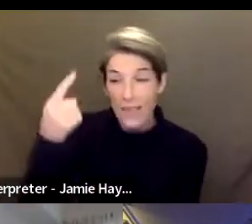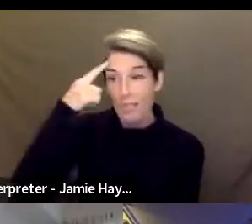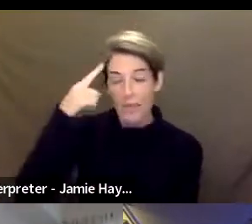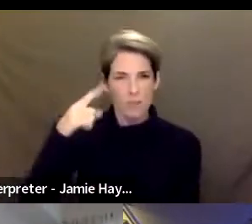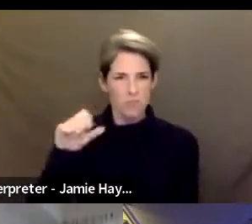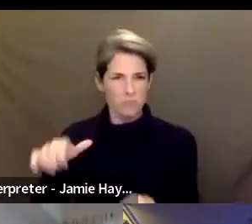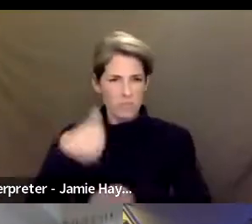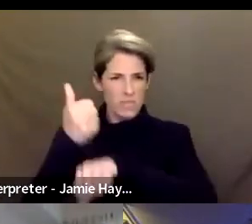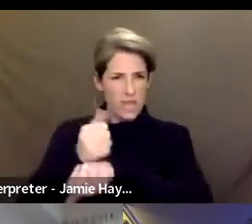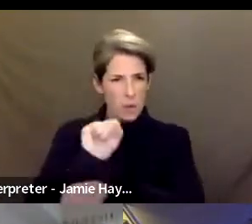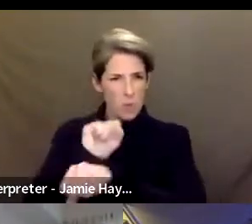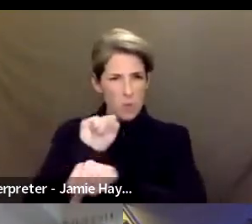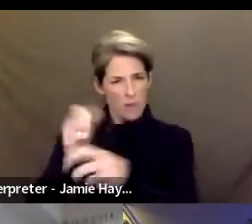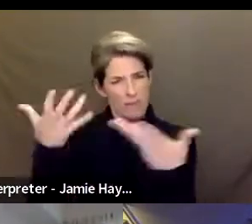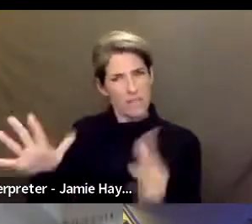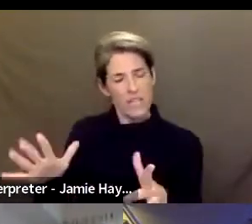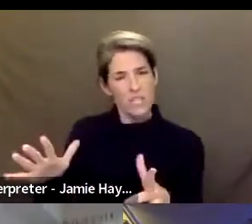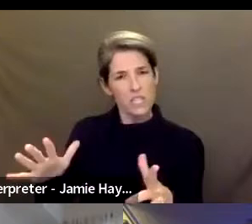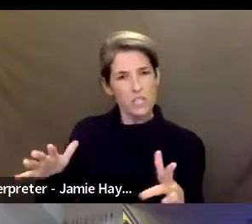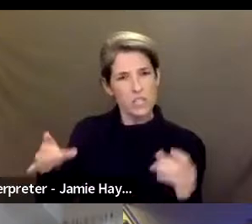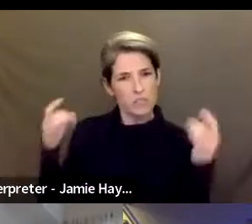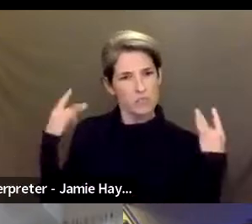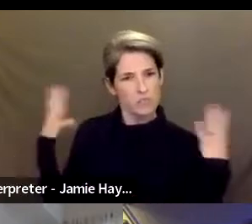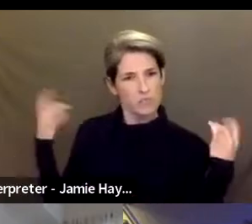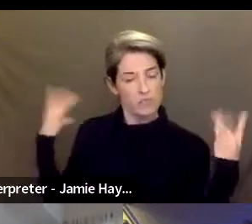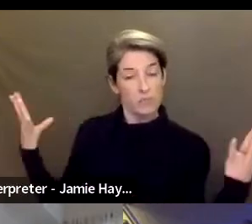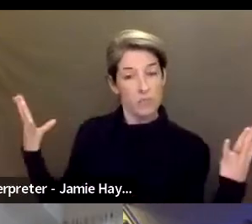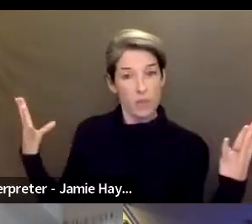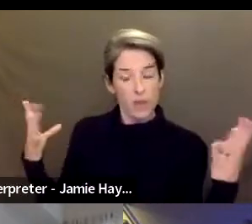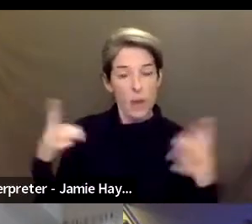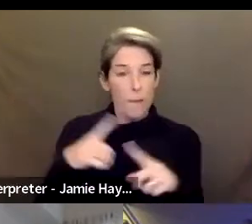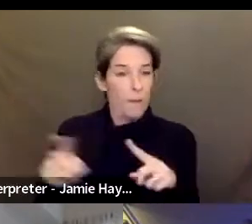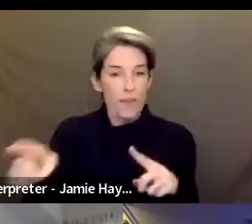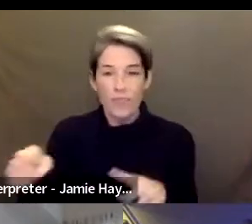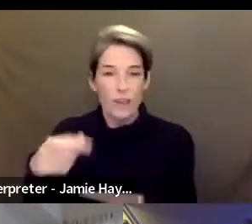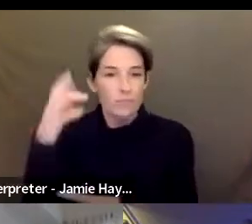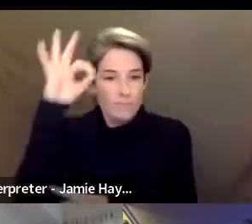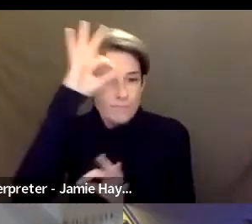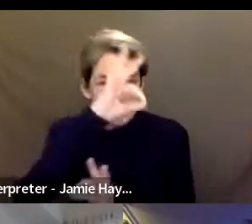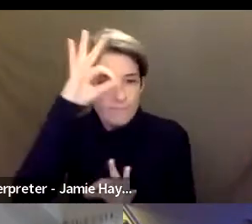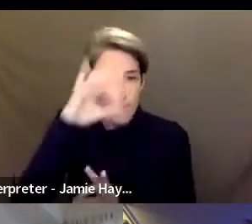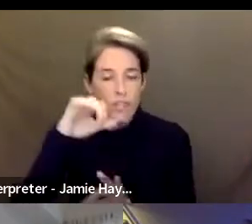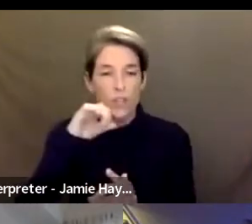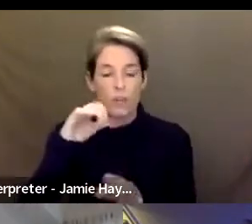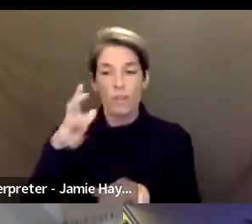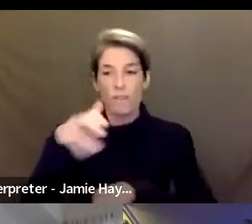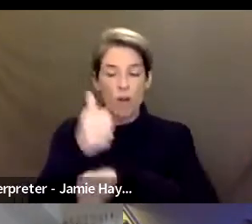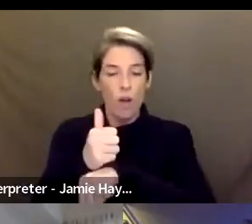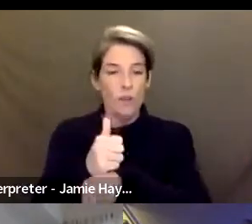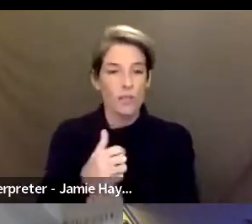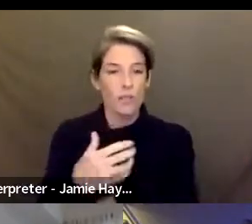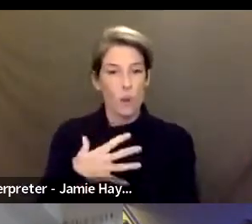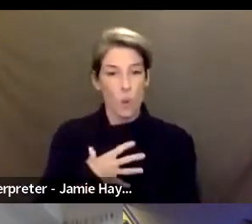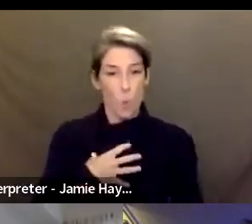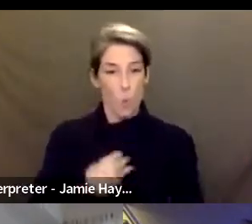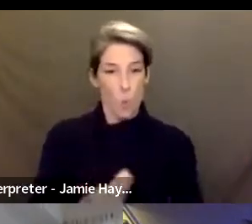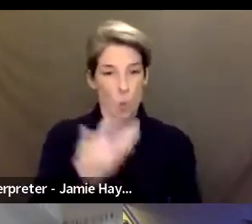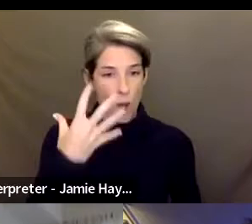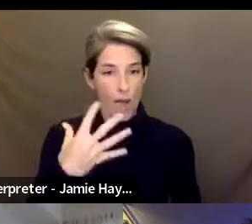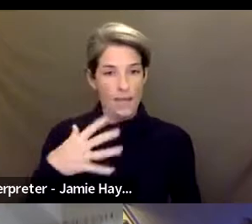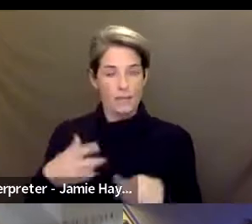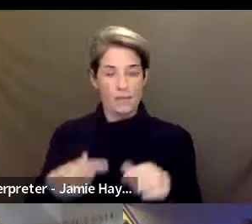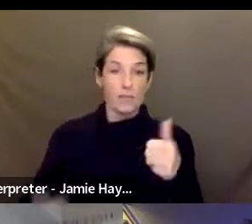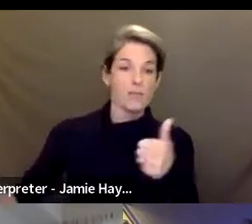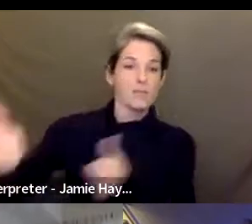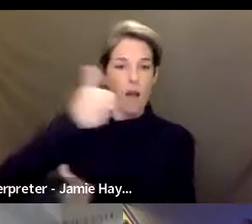doing the work and don't recognize the ways in which they are participating in white dominant cultural standards, i.e. perfectionism,